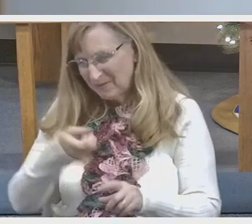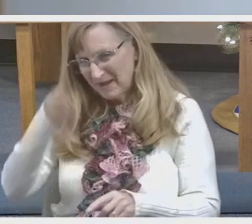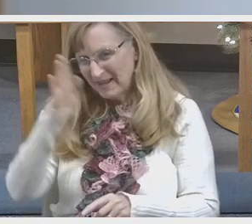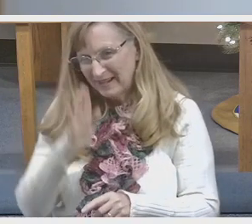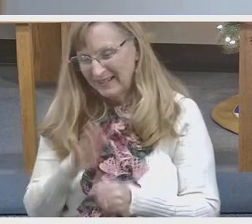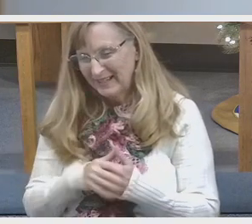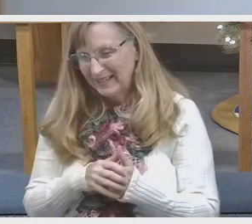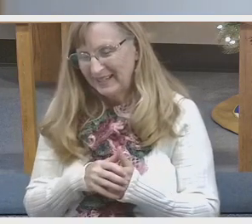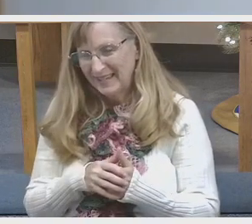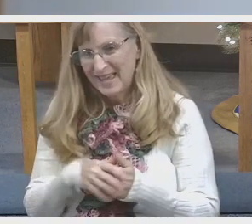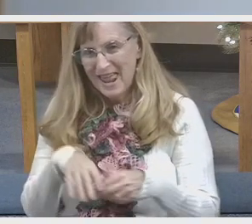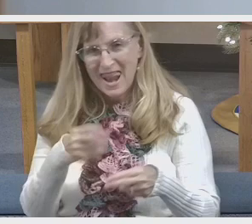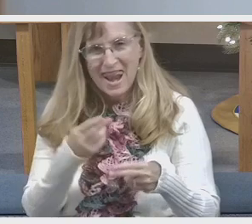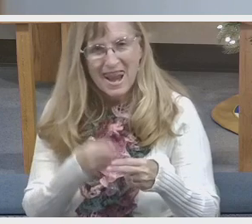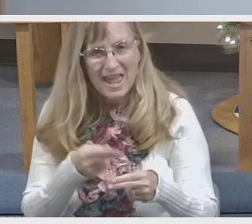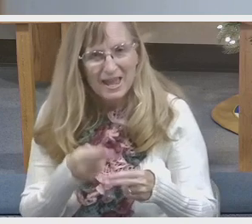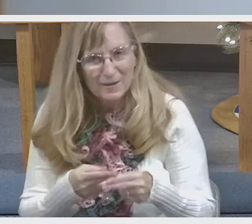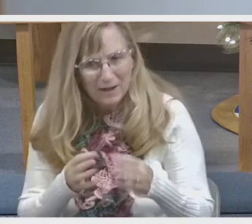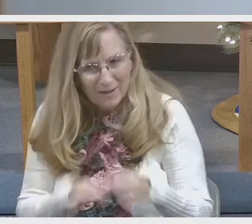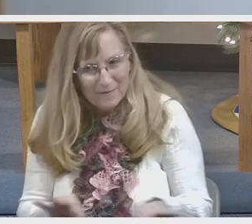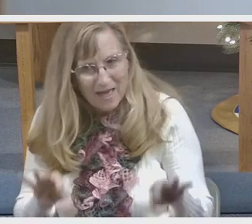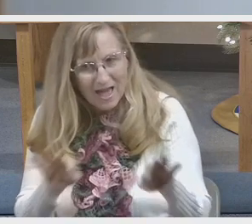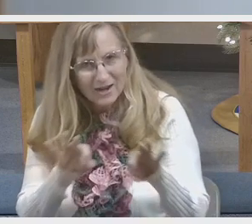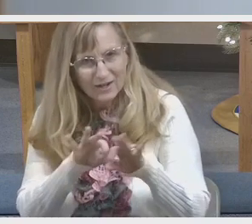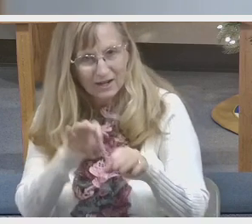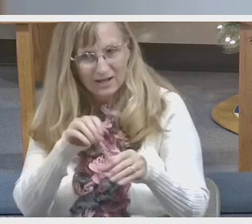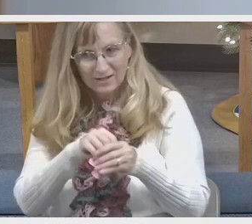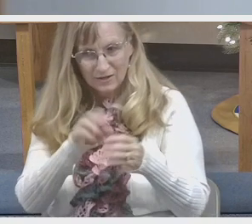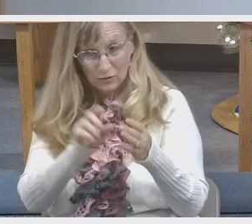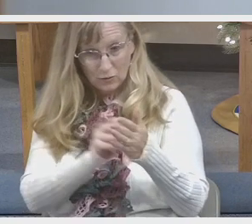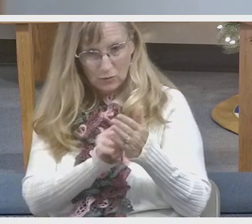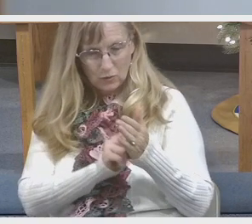But naming mattered a lot more in Scripture.